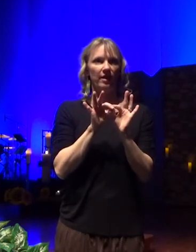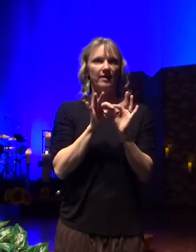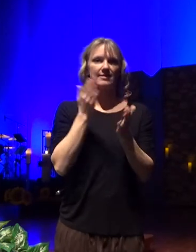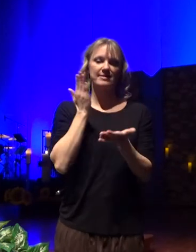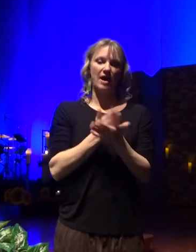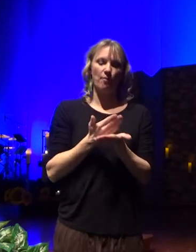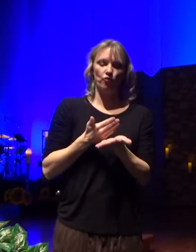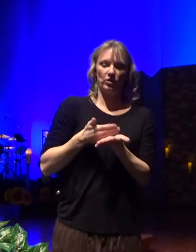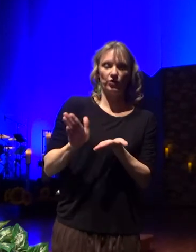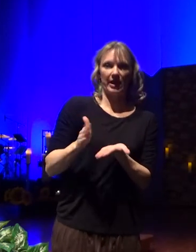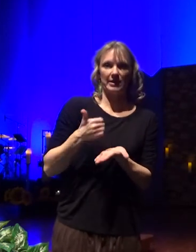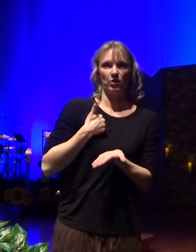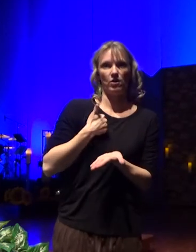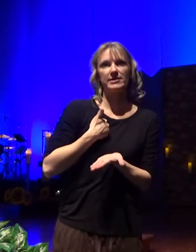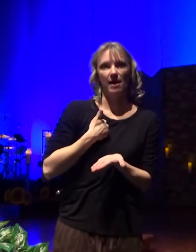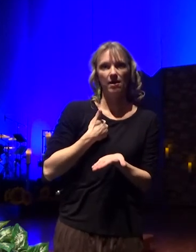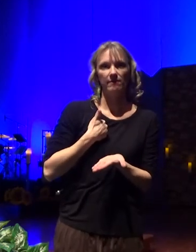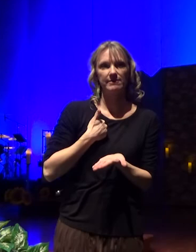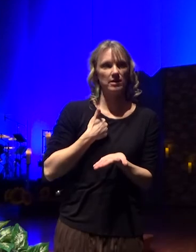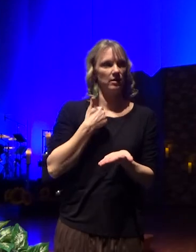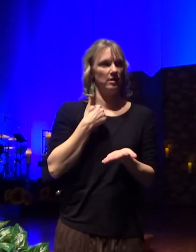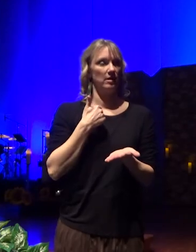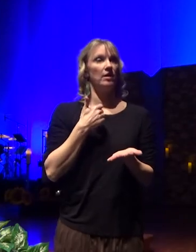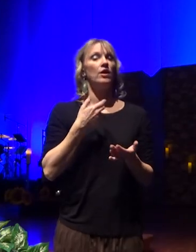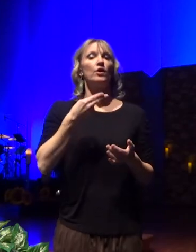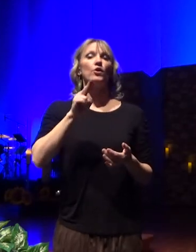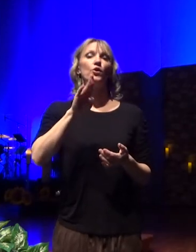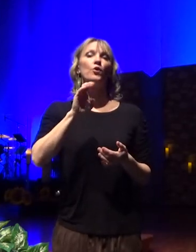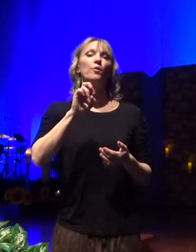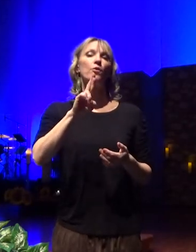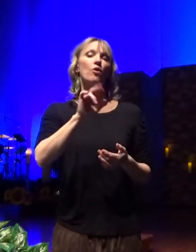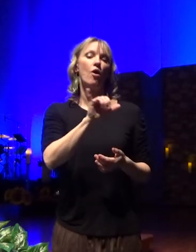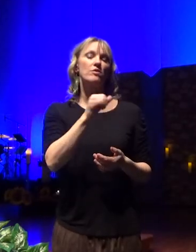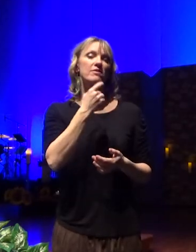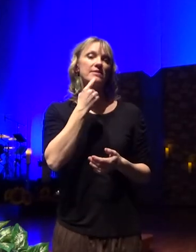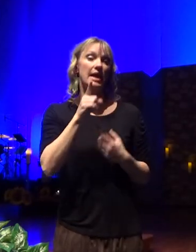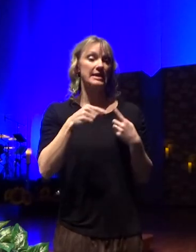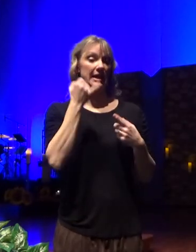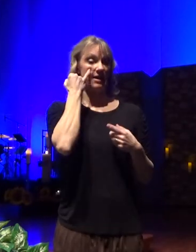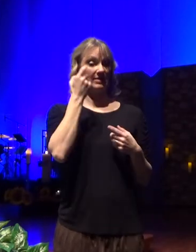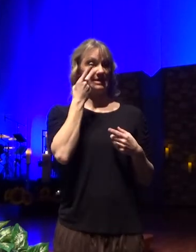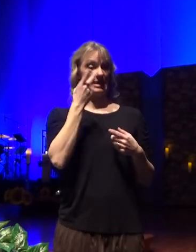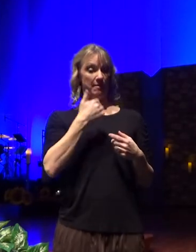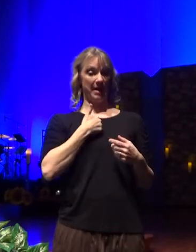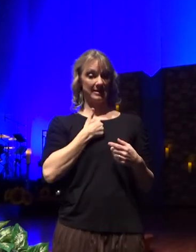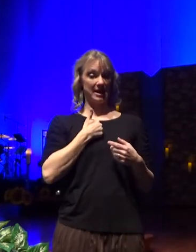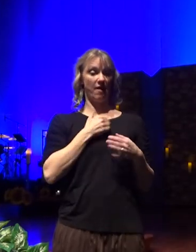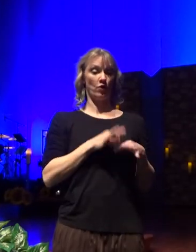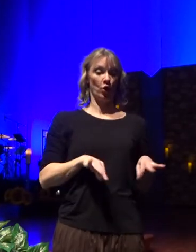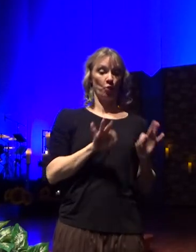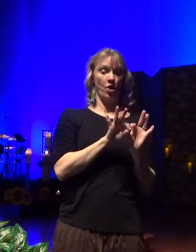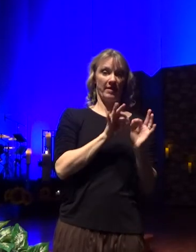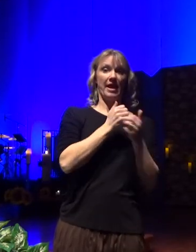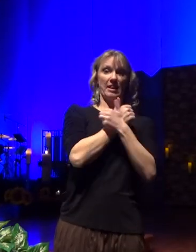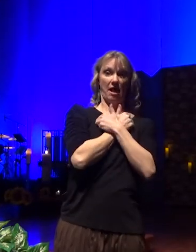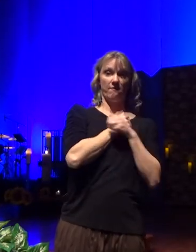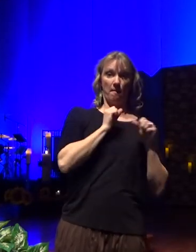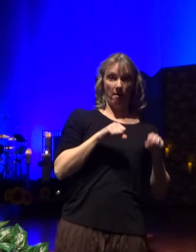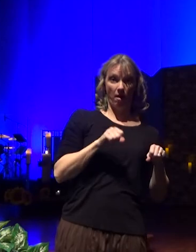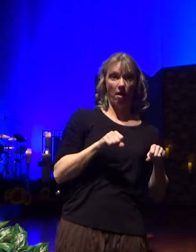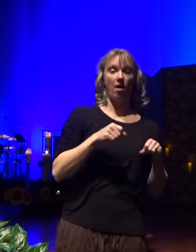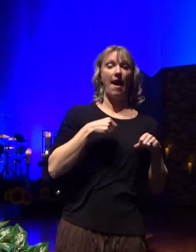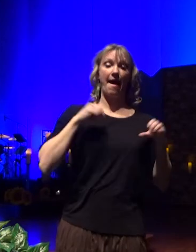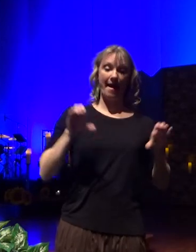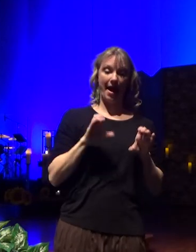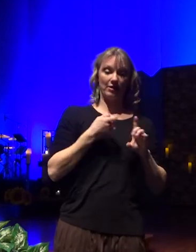stop rejecting it by rejecting ourselves. Huber also says, "If I see myself as worthy and lovable, and